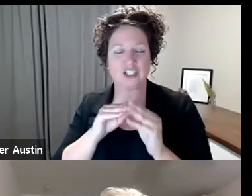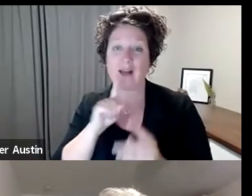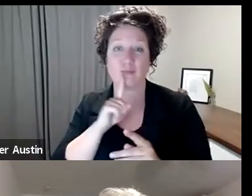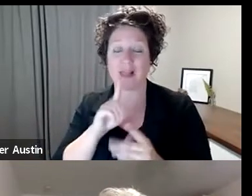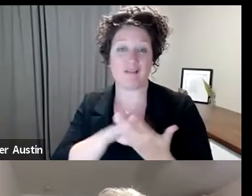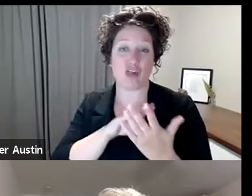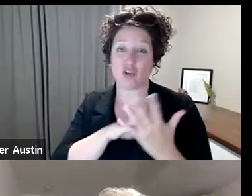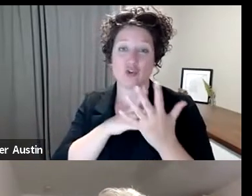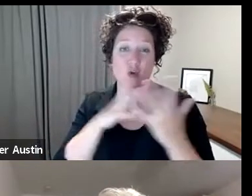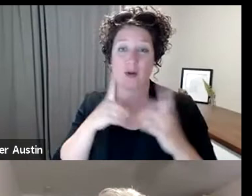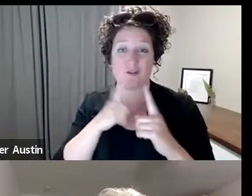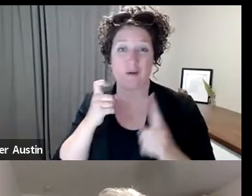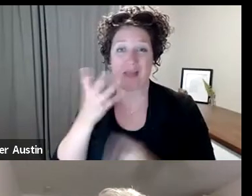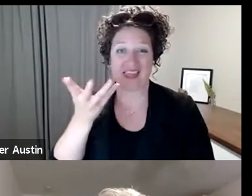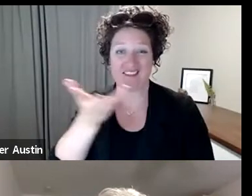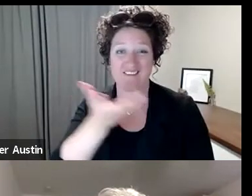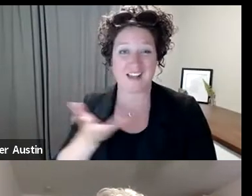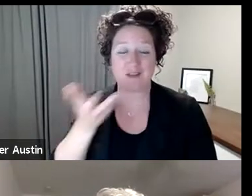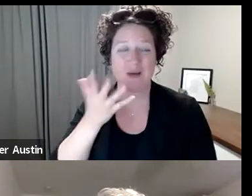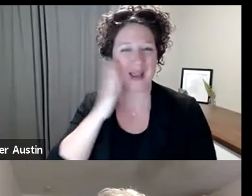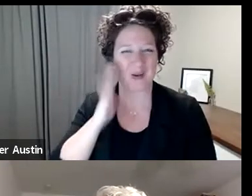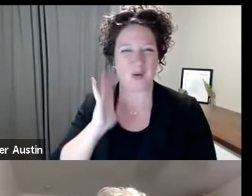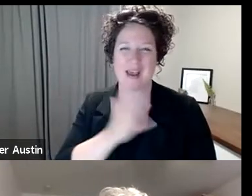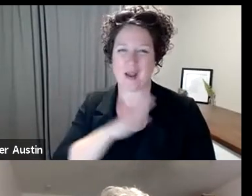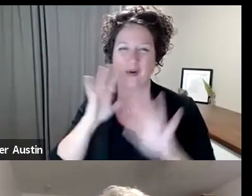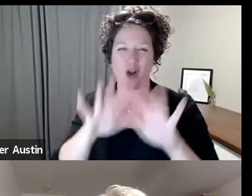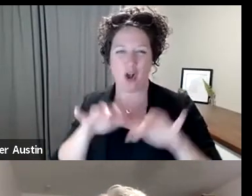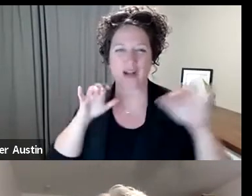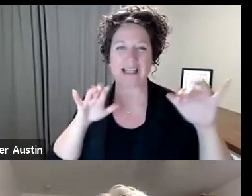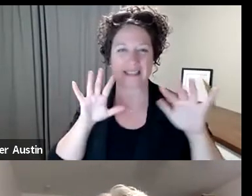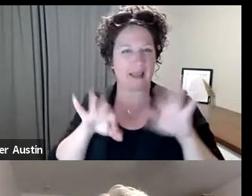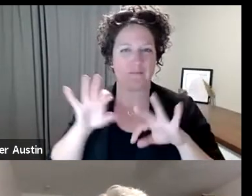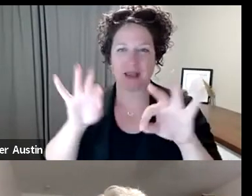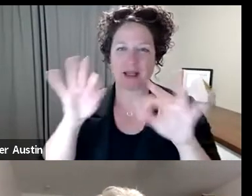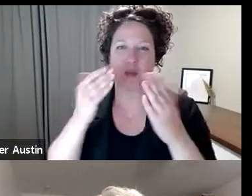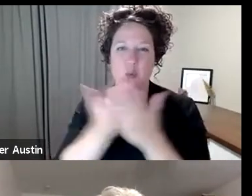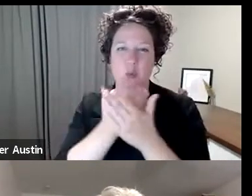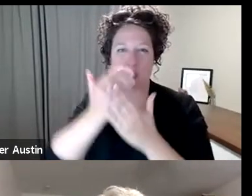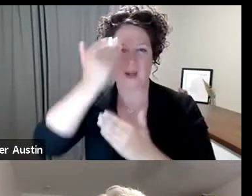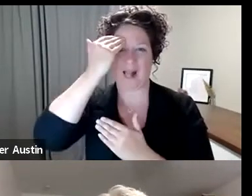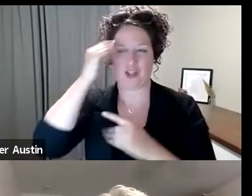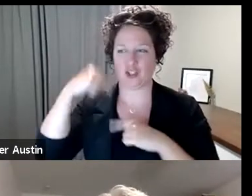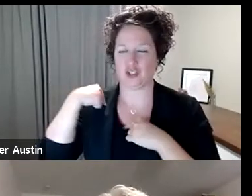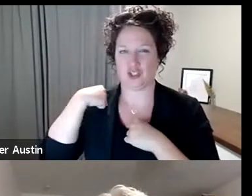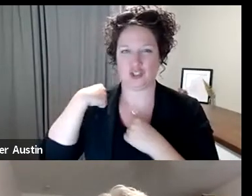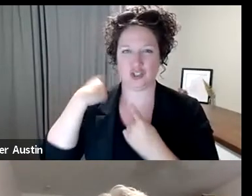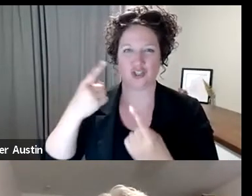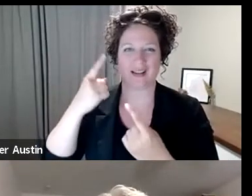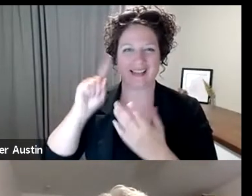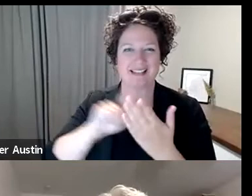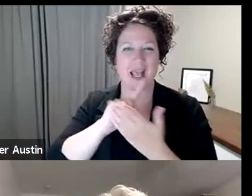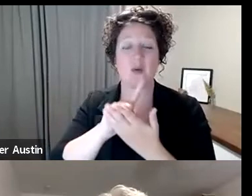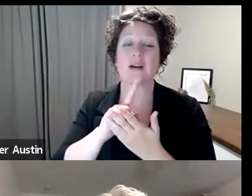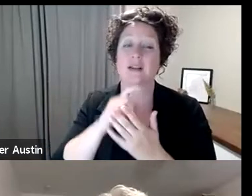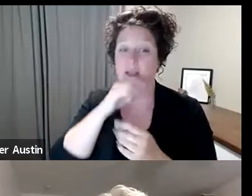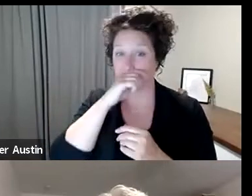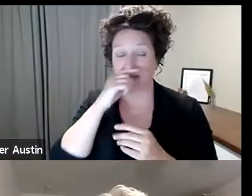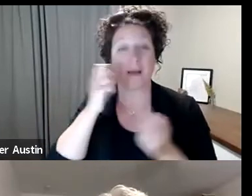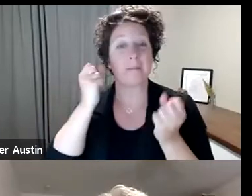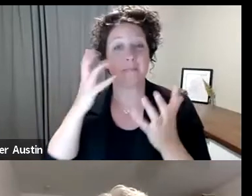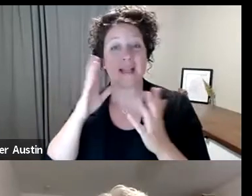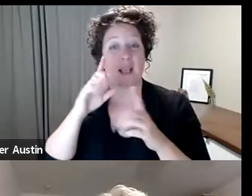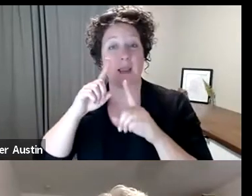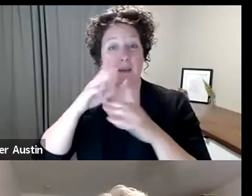from the five of you, and I know our audience will have picked up new knowledge in this past hour. While many parts of the developed world